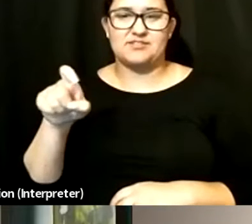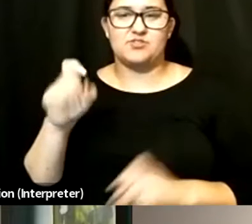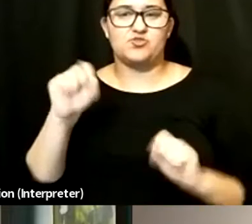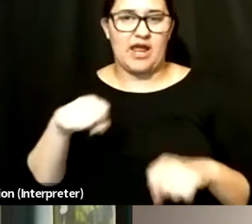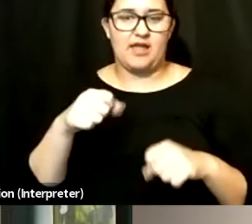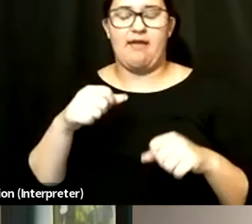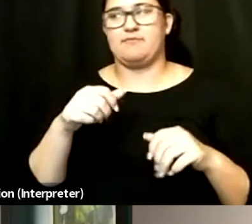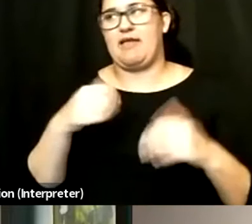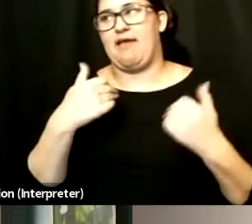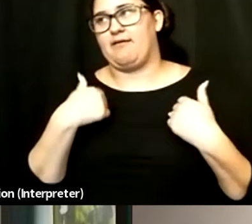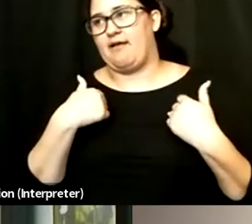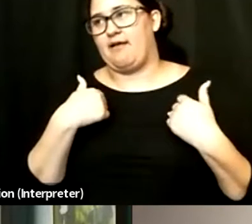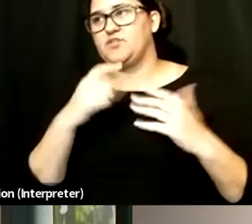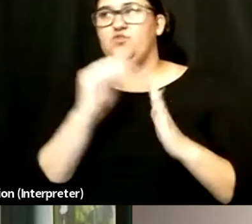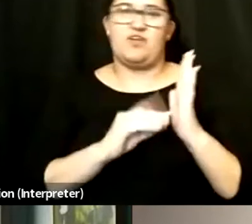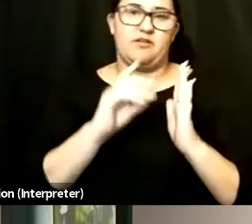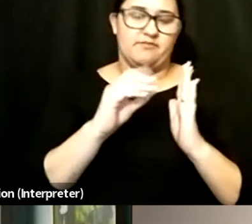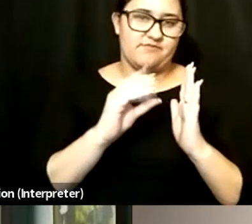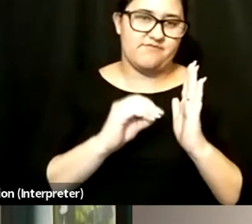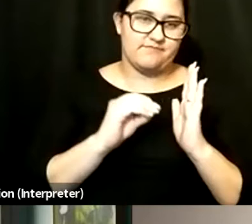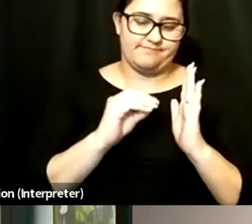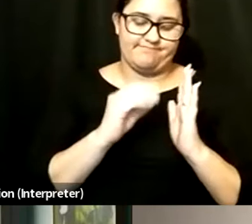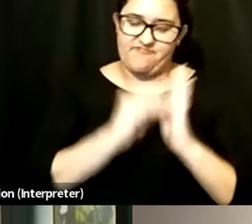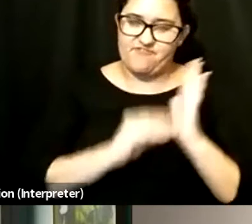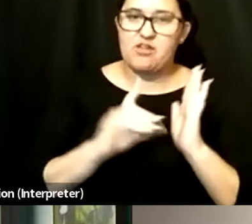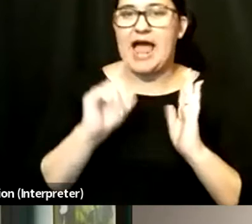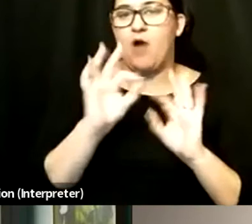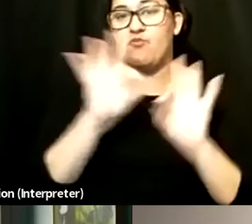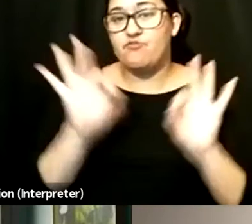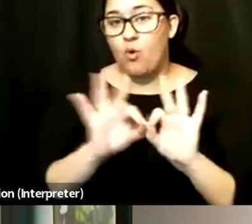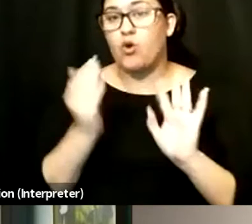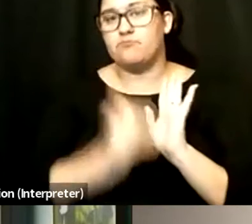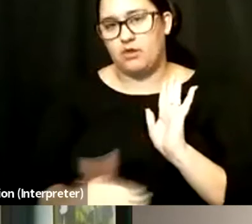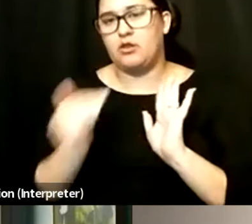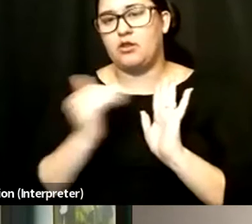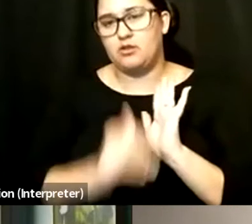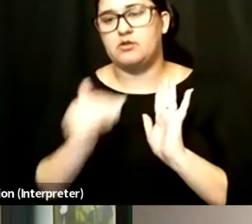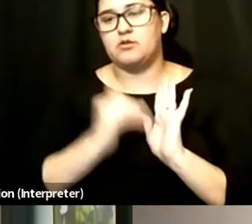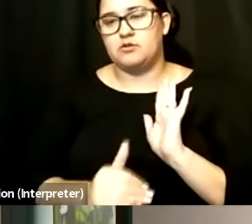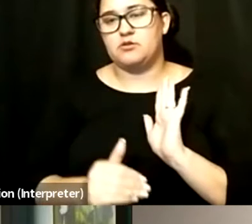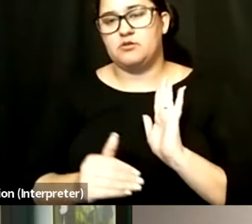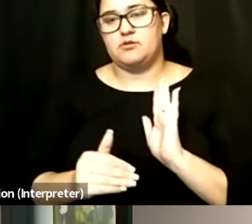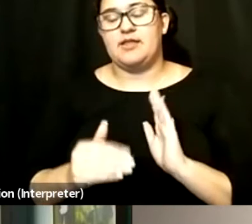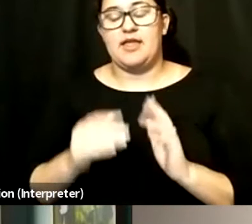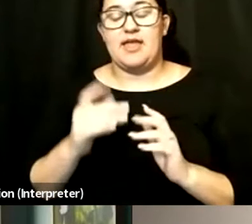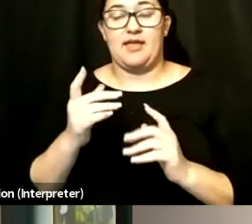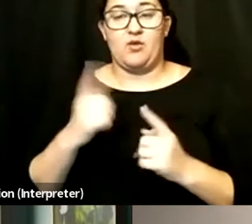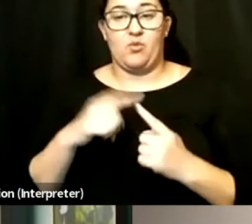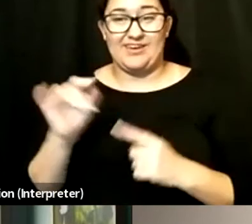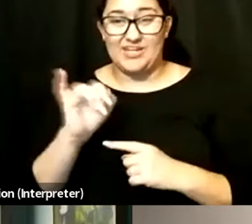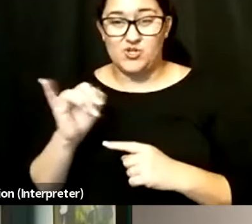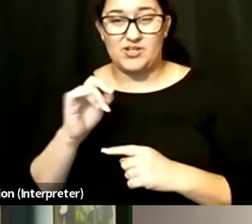out form after form and having to pay for it when your insurance company actually doesn't cover it.